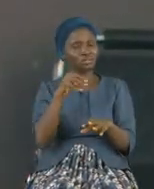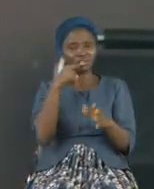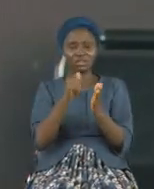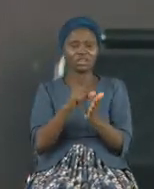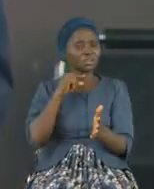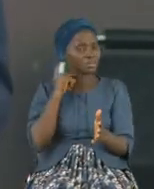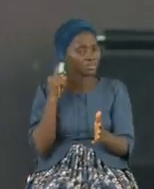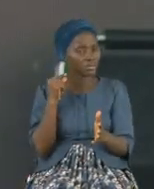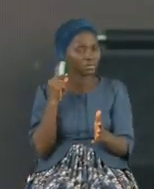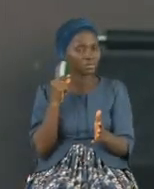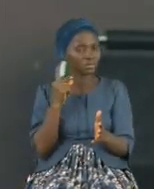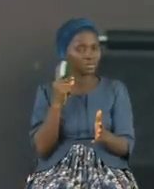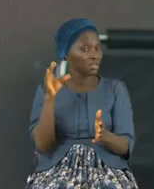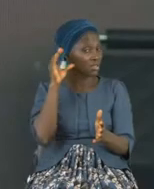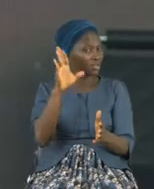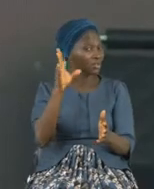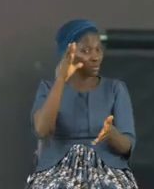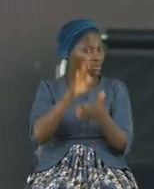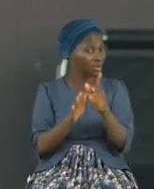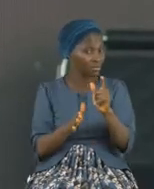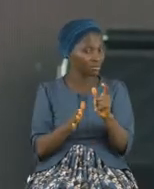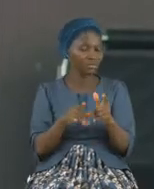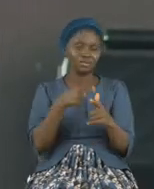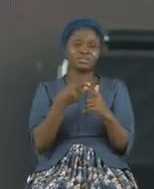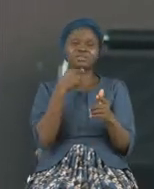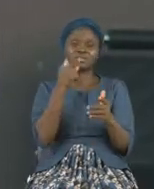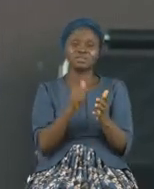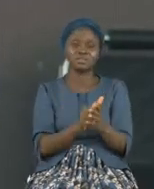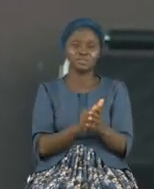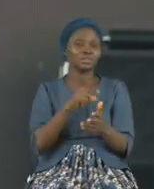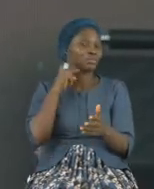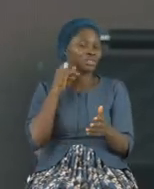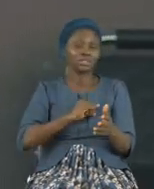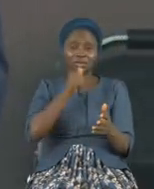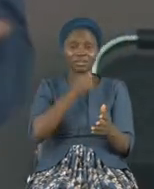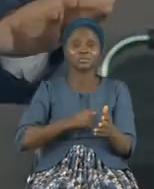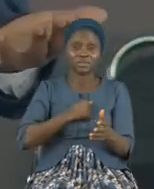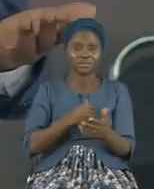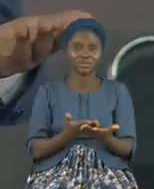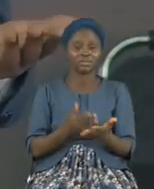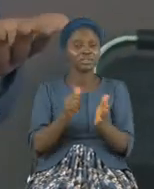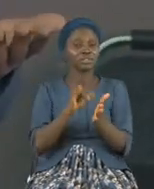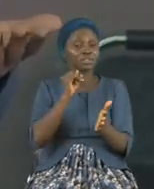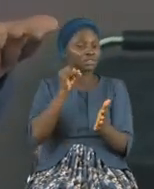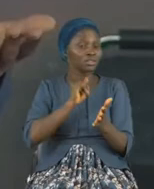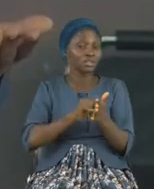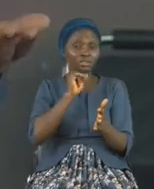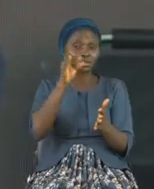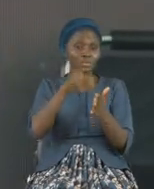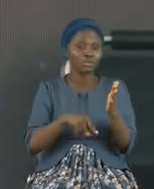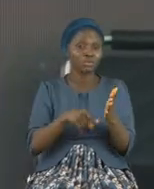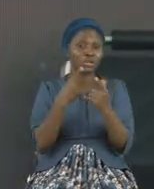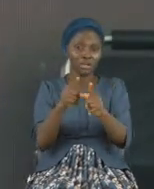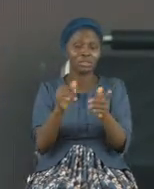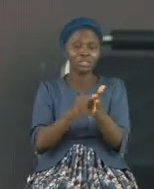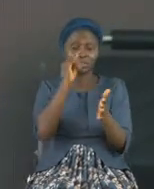he said, Pastor, I'm sorry, that is true. That's what happened. That's why I'm in this condition now. And